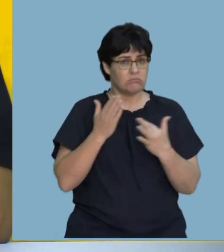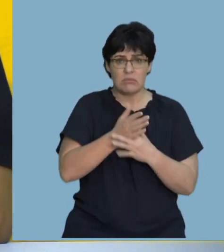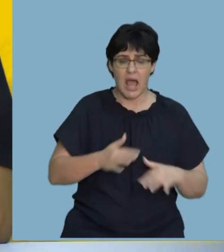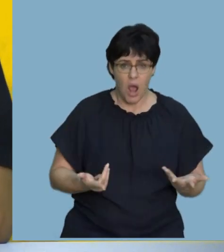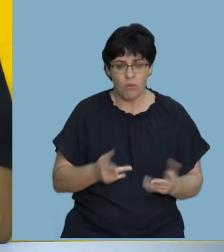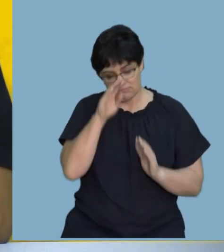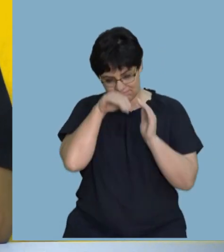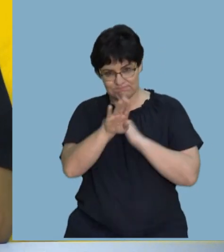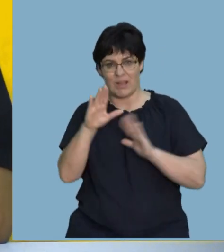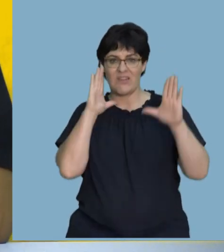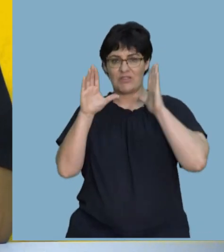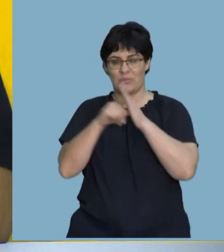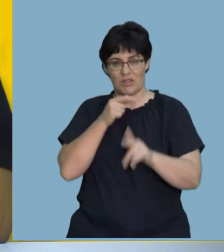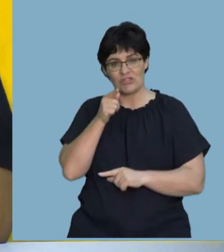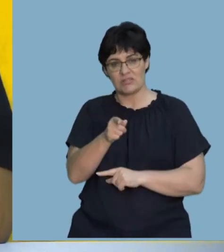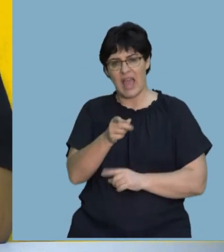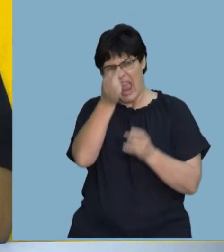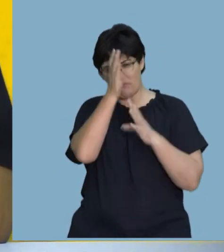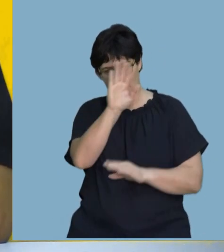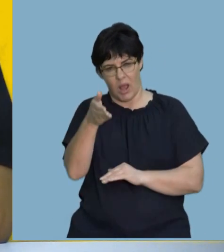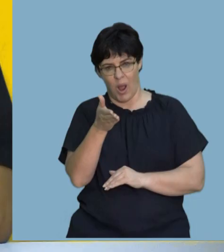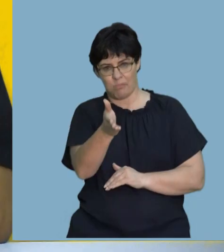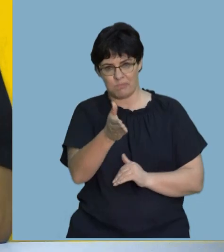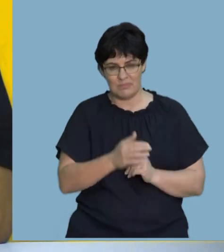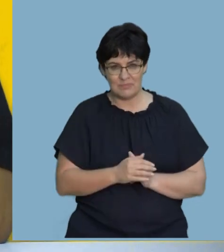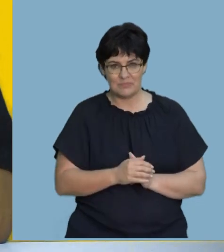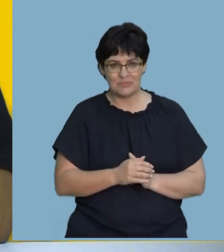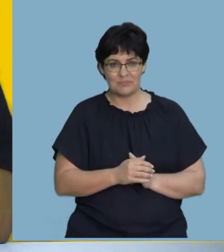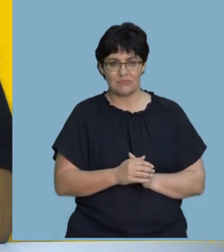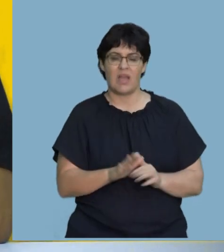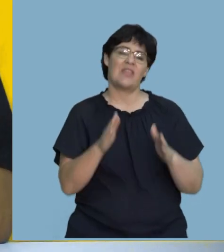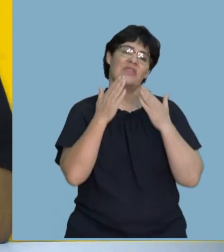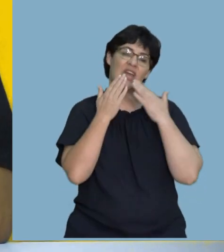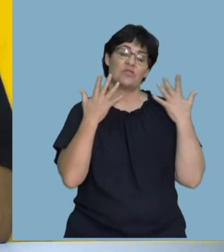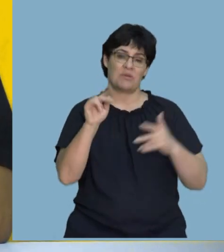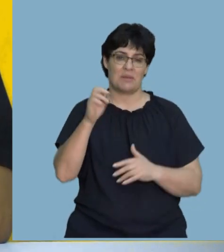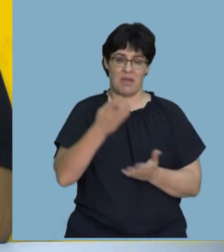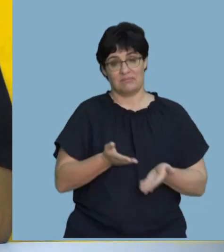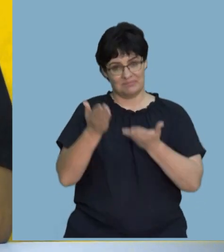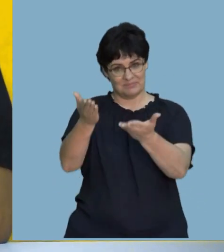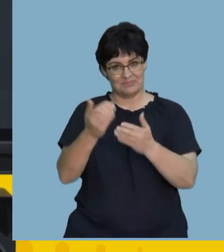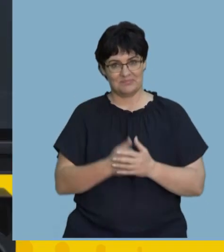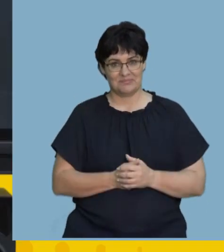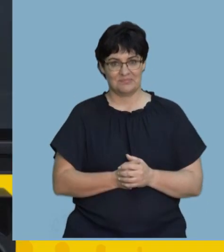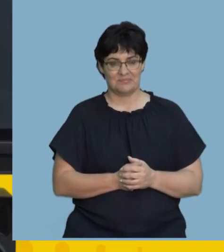is head on over to our Facebook page and all of the details will be there. Thank you so much, Temba, and over to you. Thank you very much,